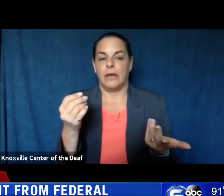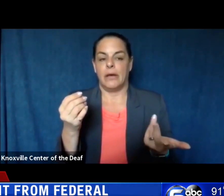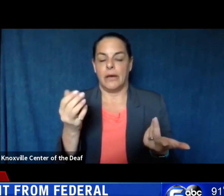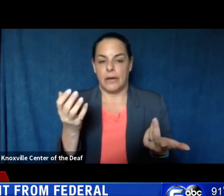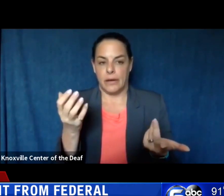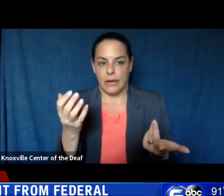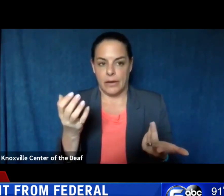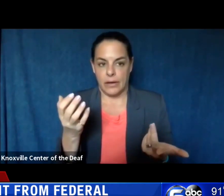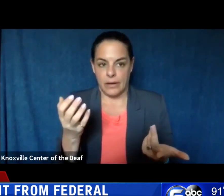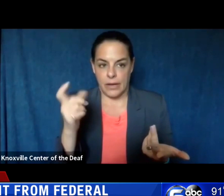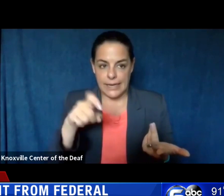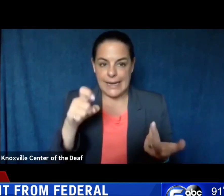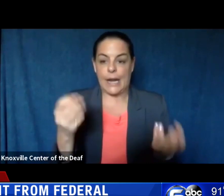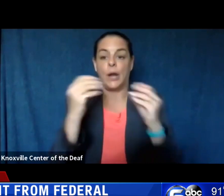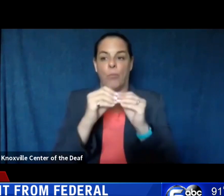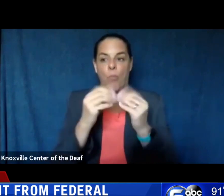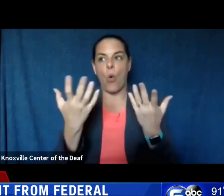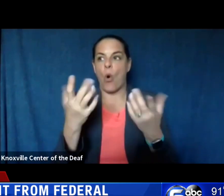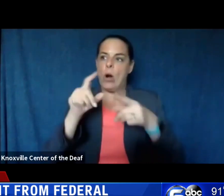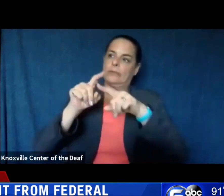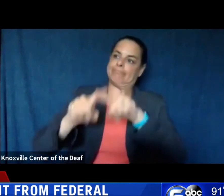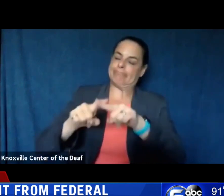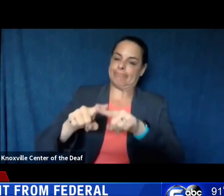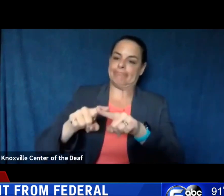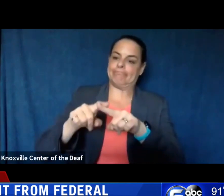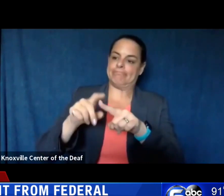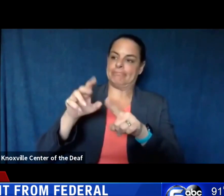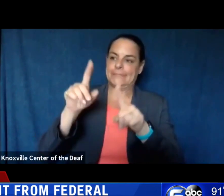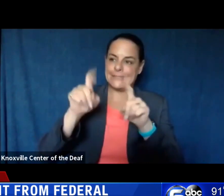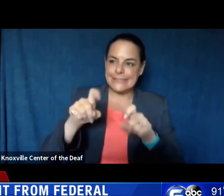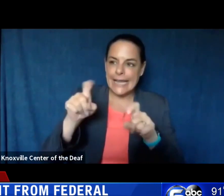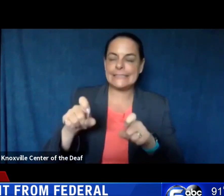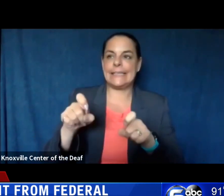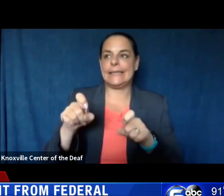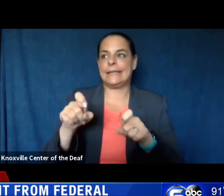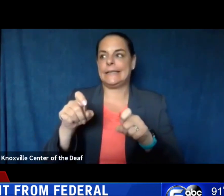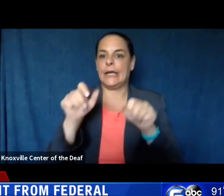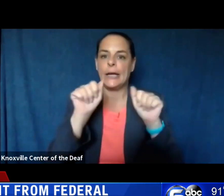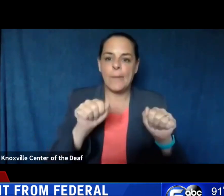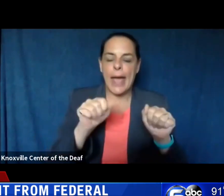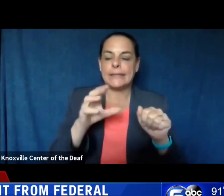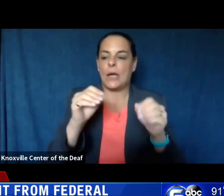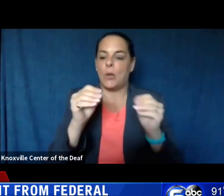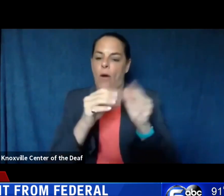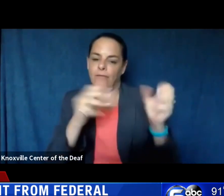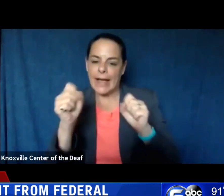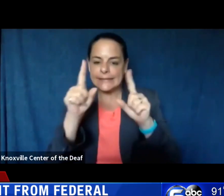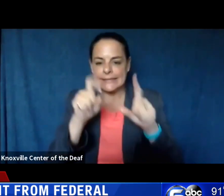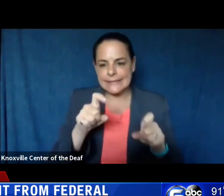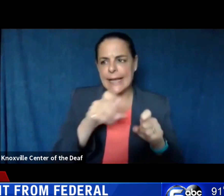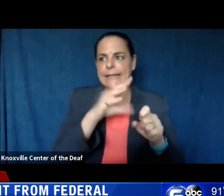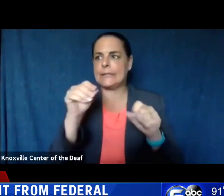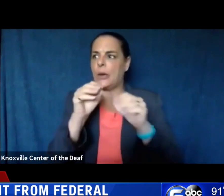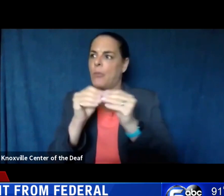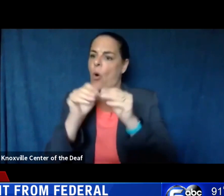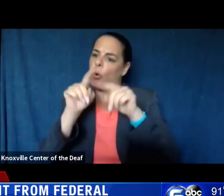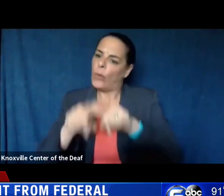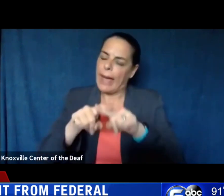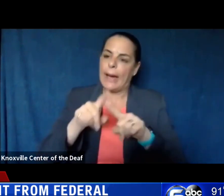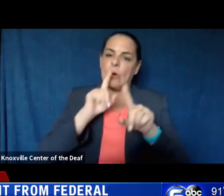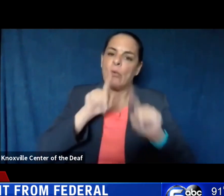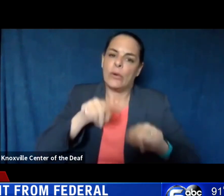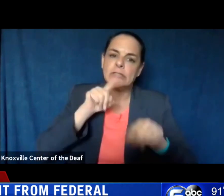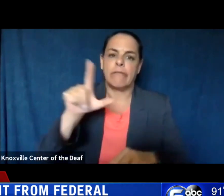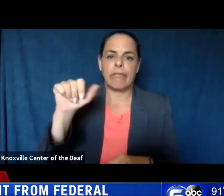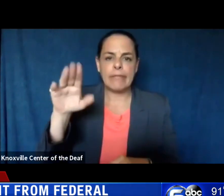to have more dependable laboratory capacity and testing capacity and faster testing and all of those things. They heard a lot about a lot of different